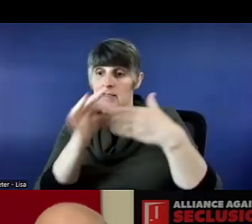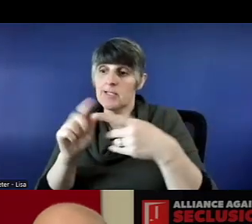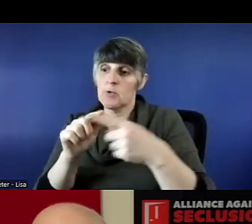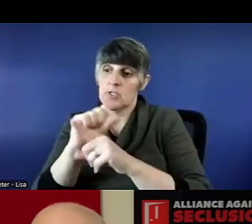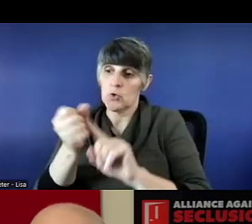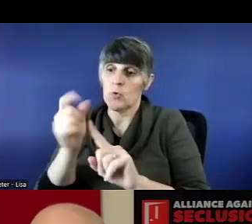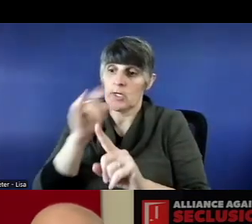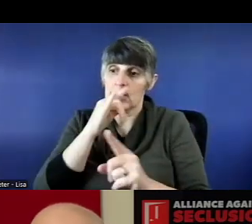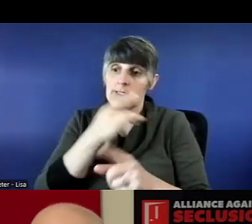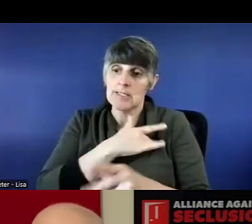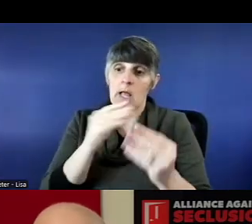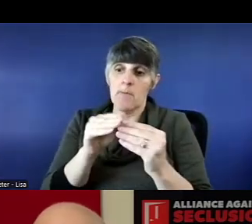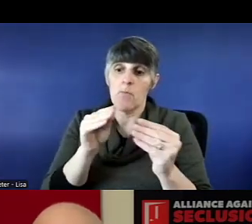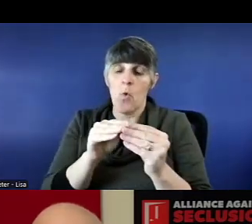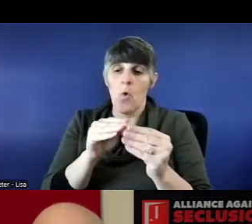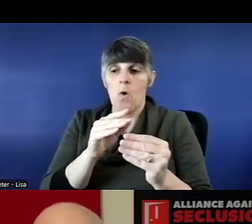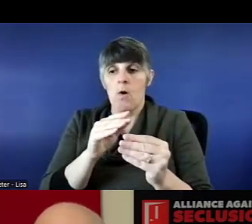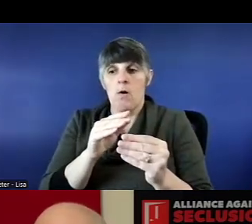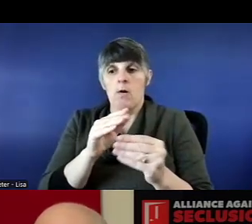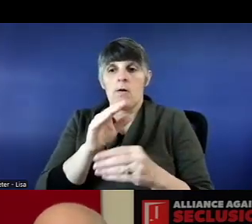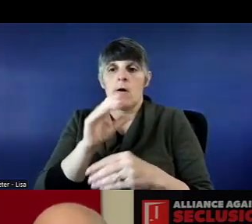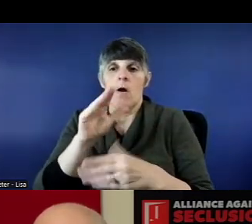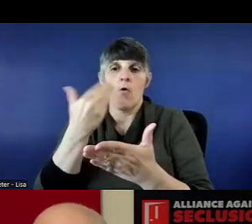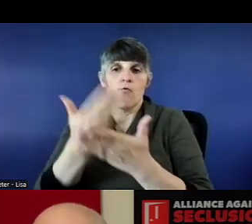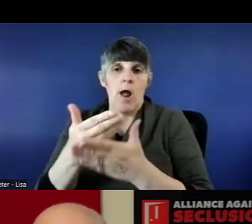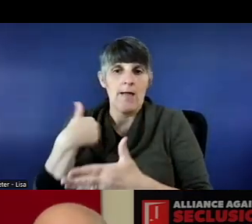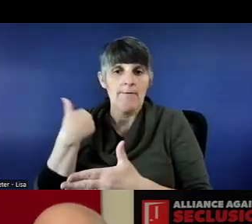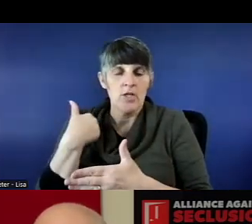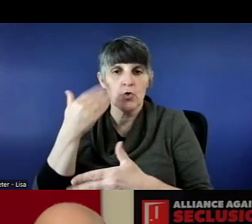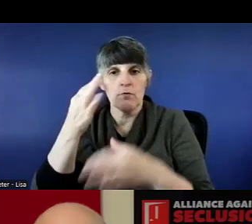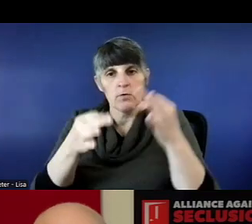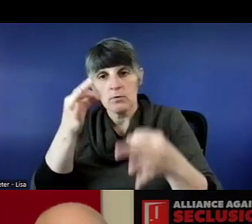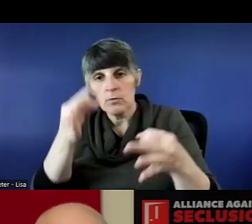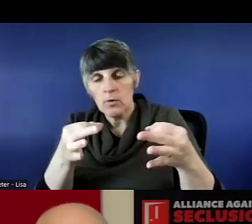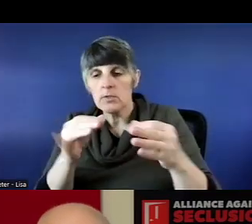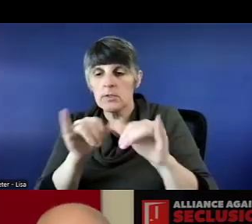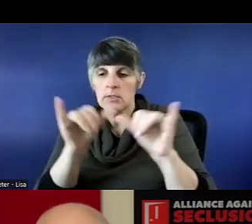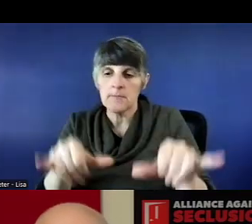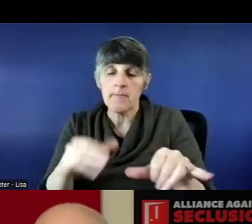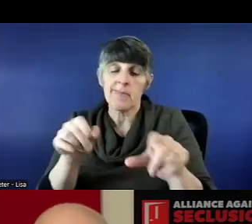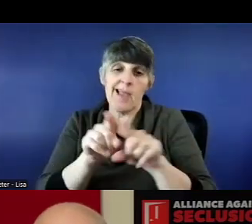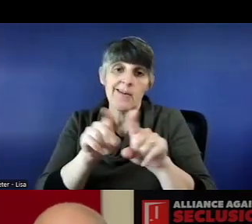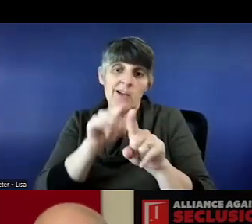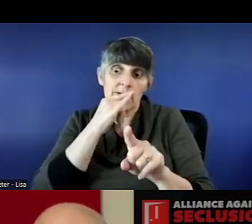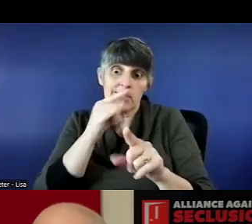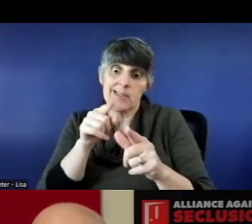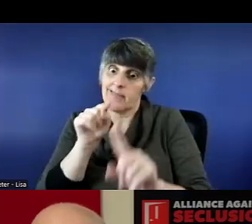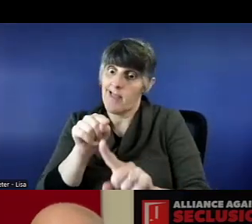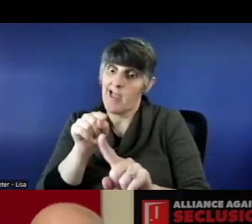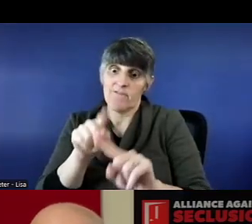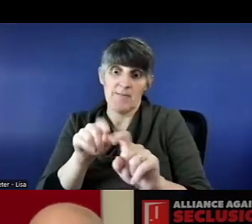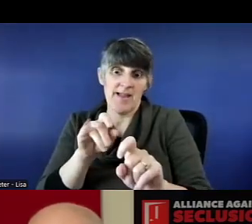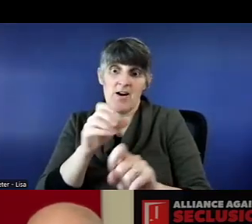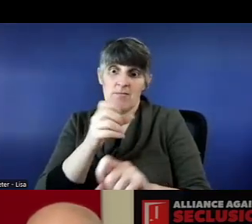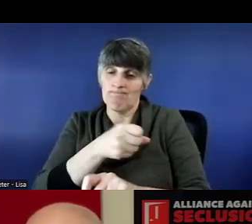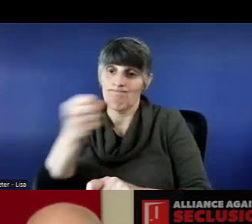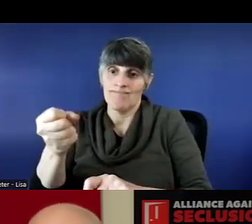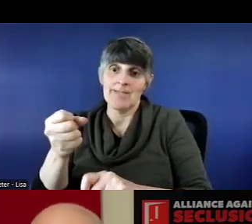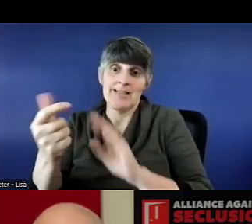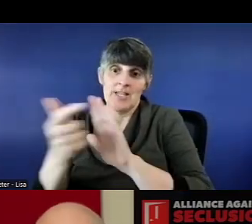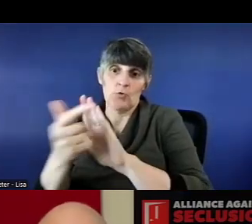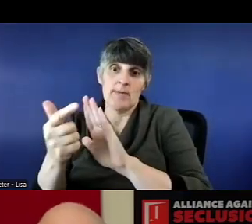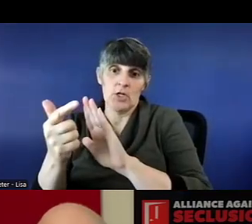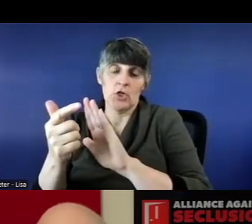situation where kids are more likely to end up in the juvenile justice system. And of course, kids can from there end up in the criminal justice